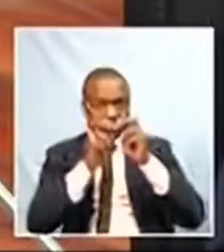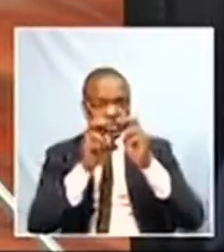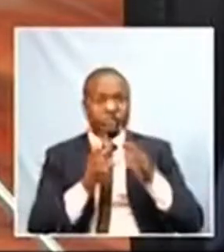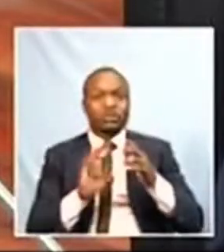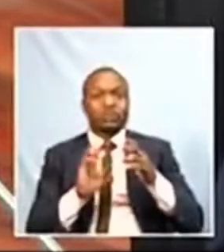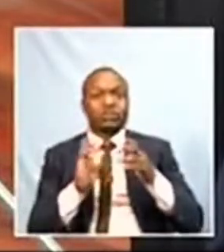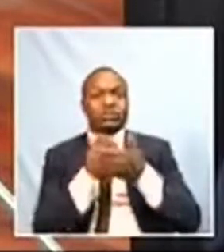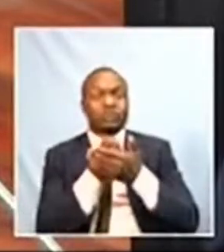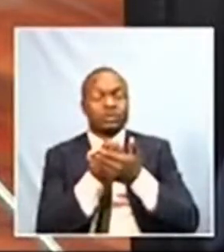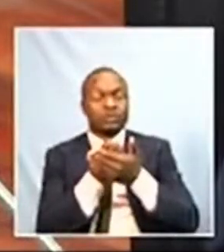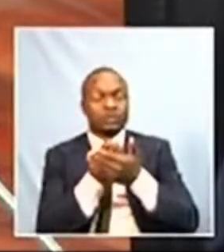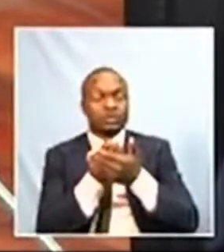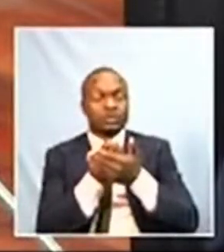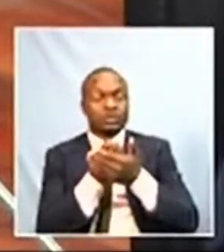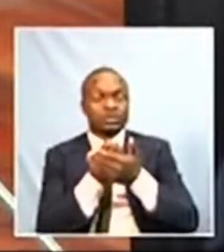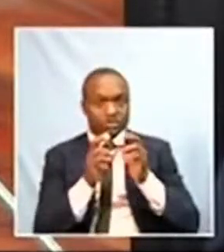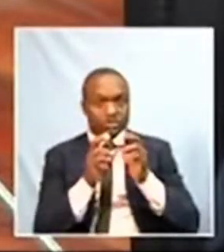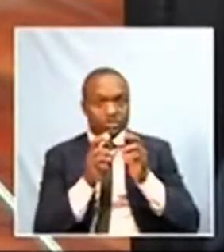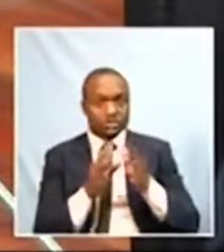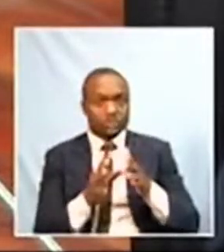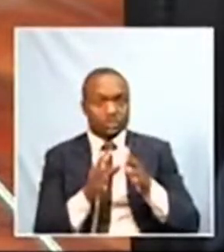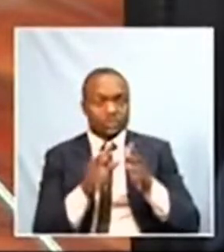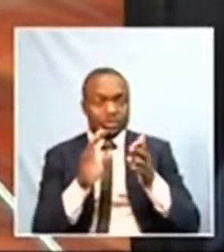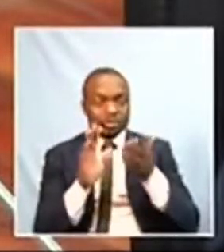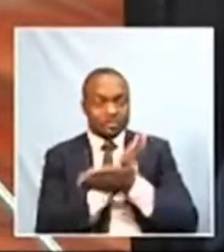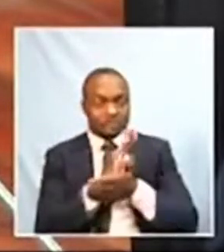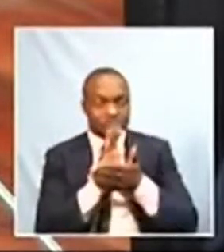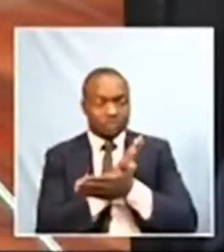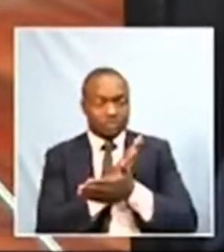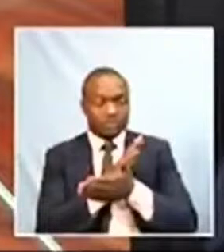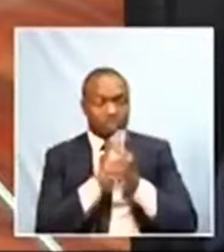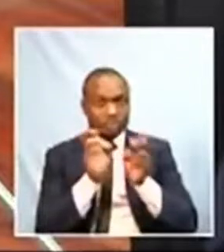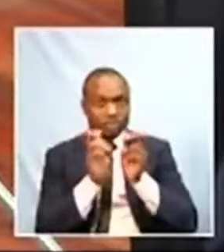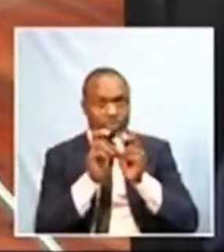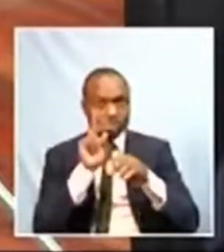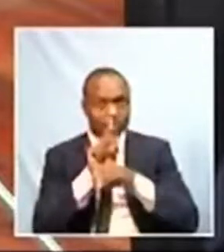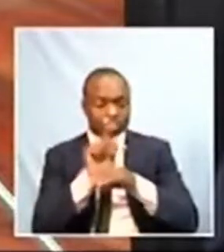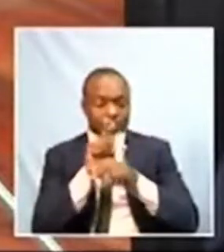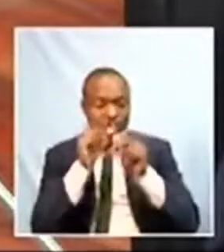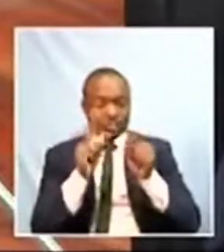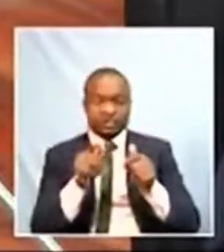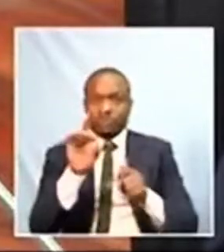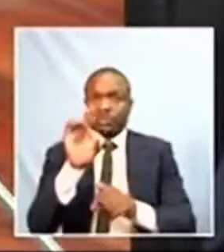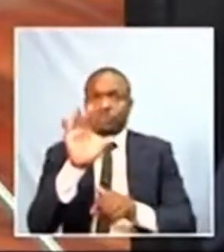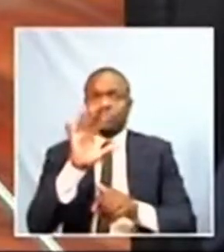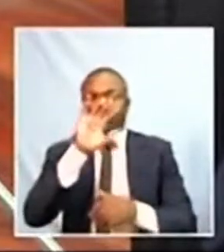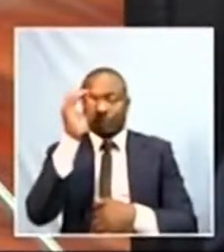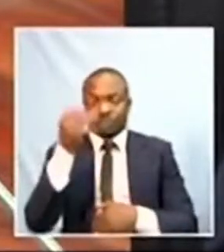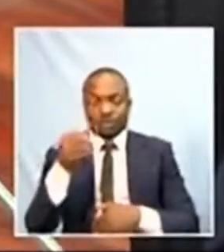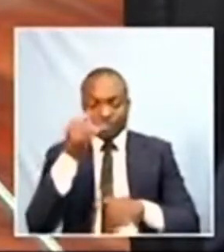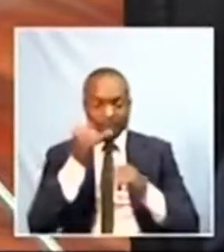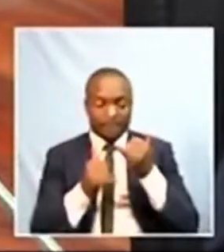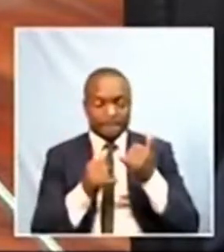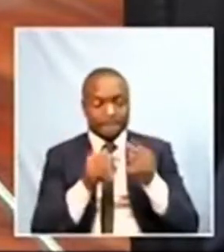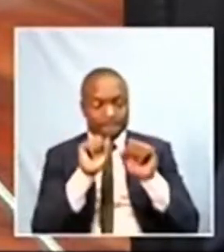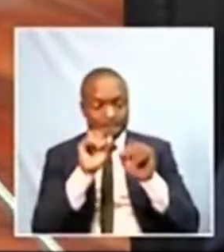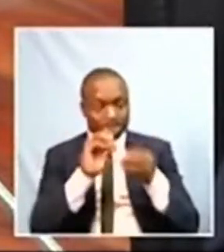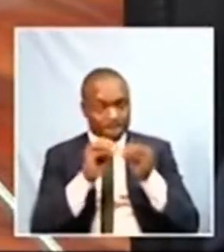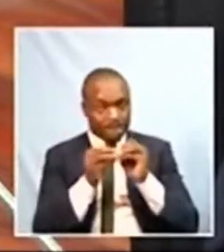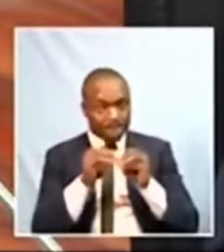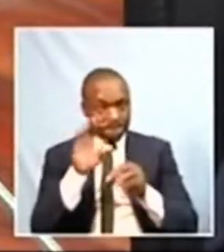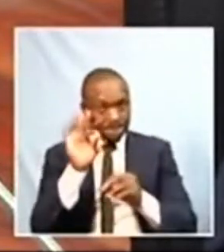to speed up the process. The project is now at 85% complete. Serial number